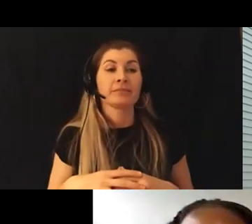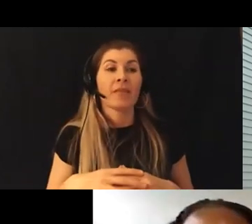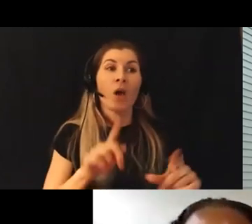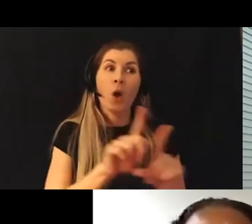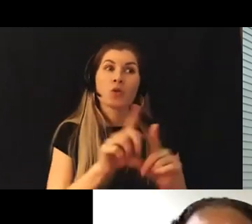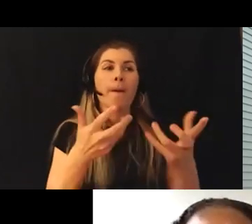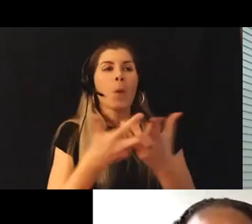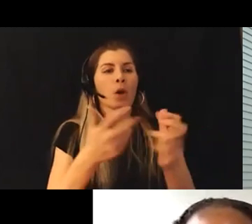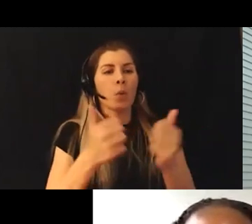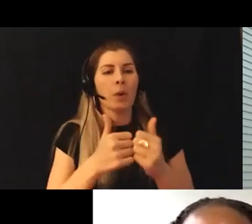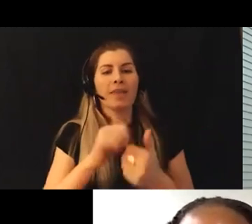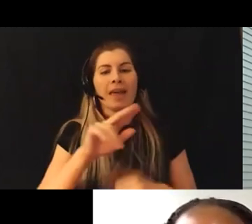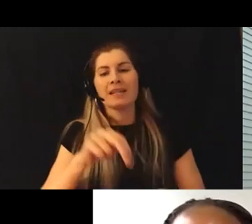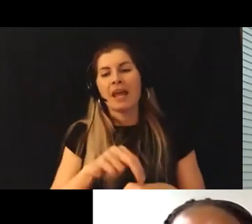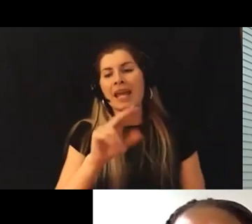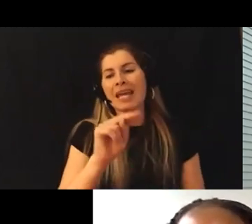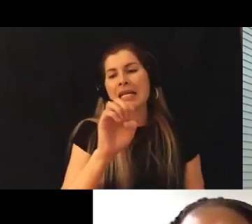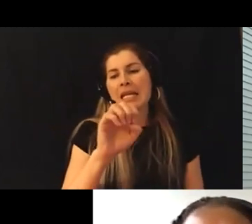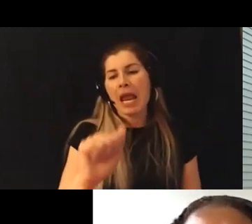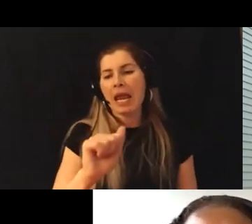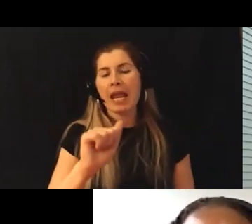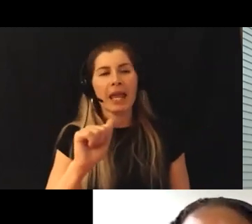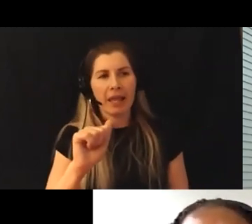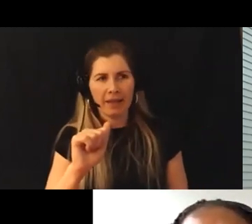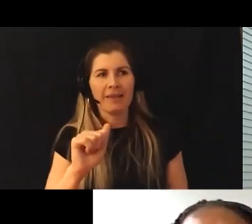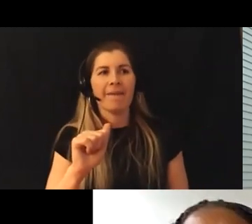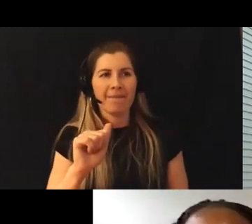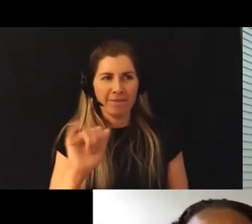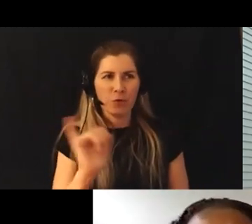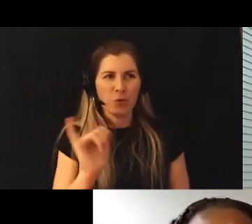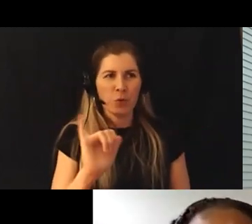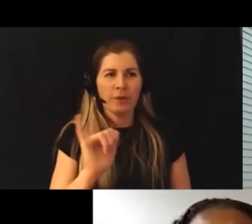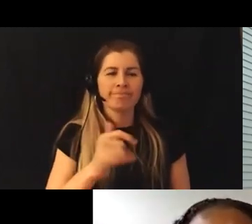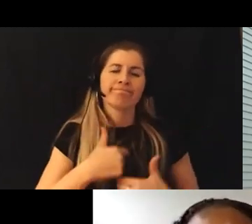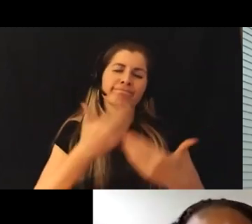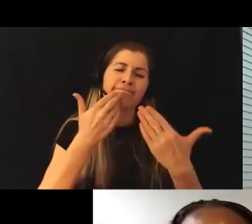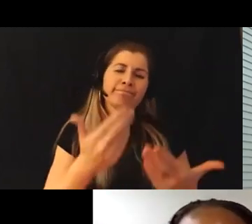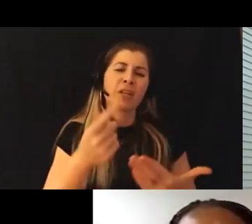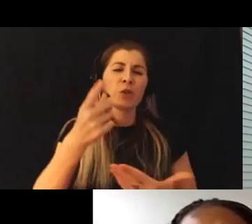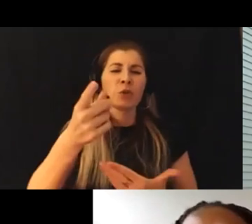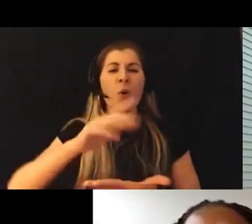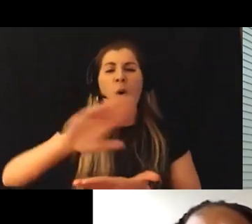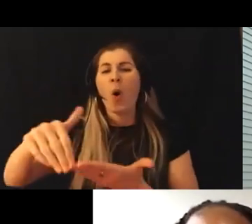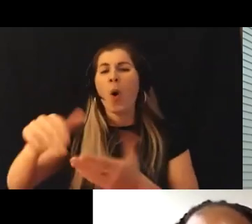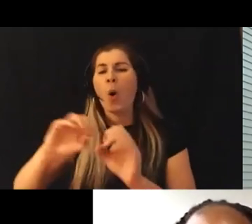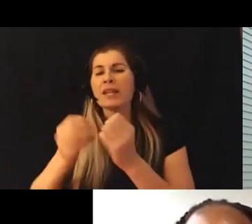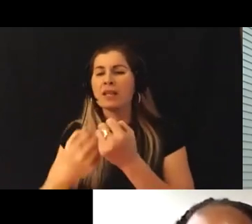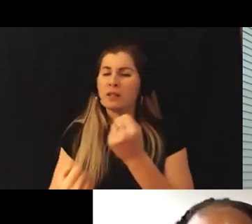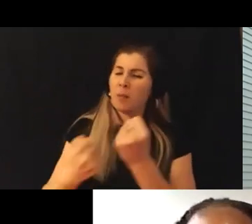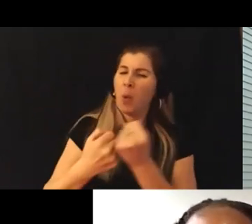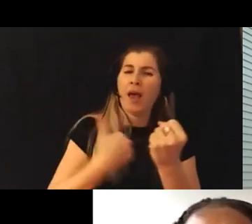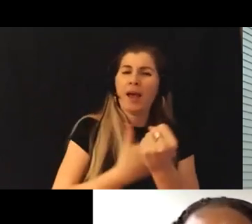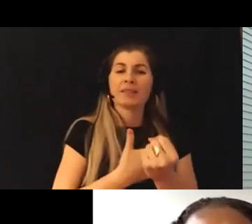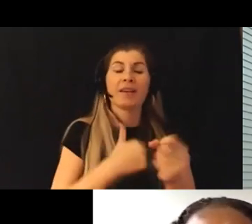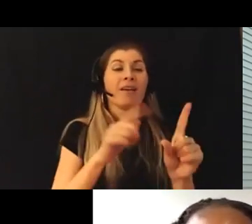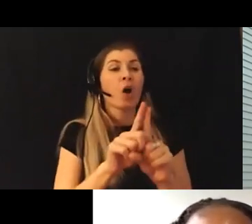the National Endowment for the Arts and the National Assembly of State Arts Agencies. We are grateful for the generous support of all of these collaborators, and we would also like